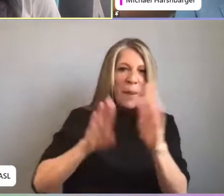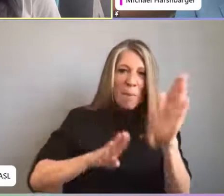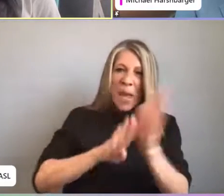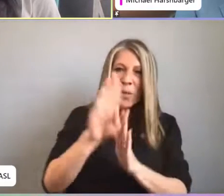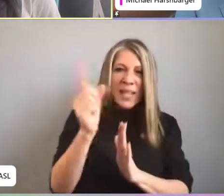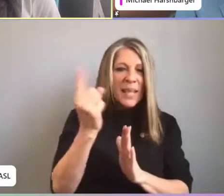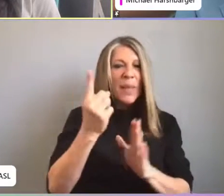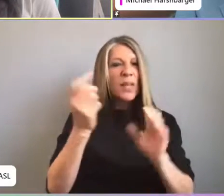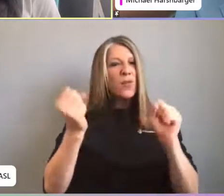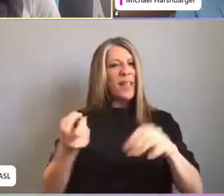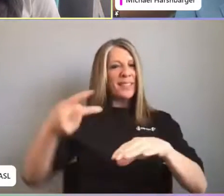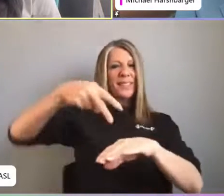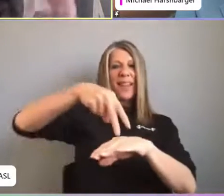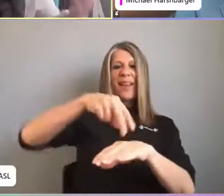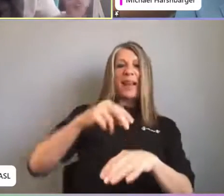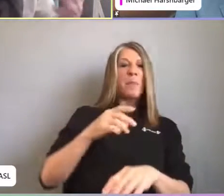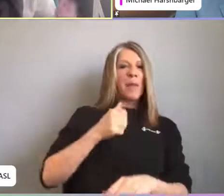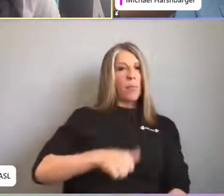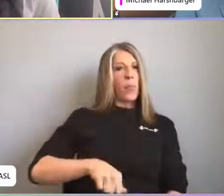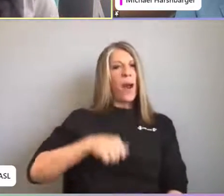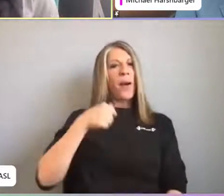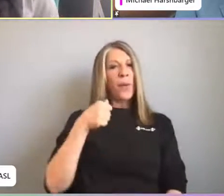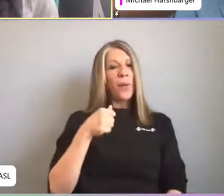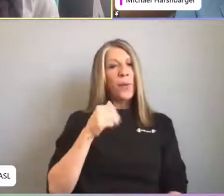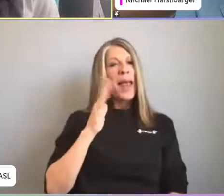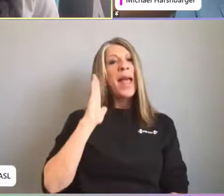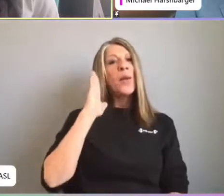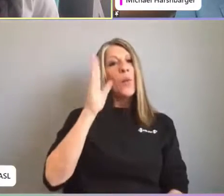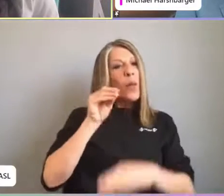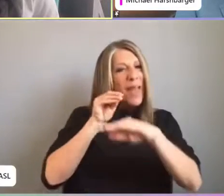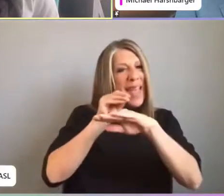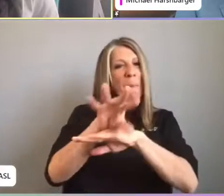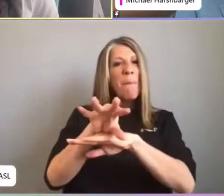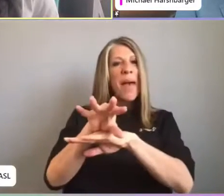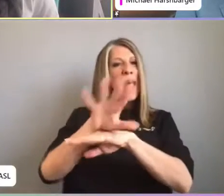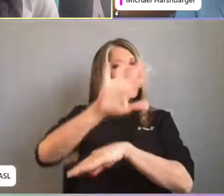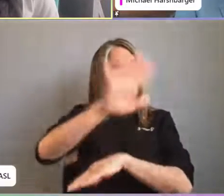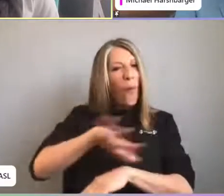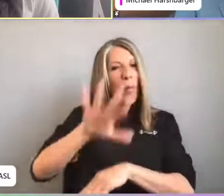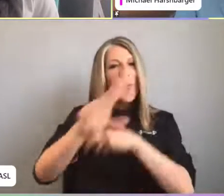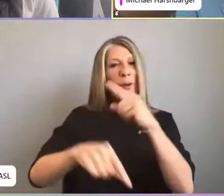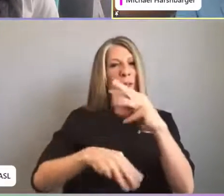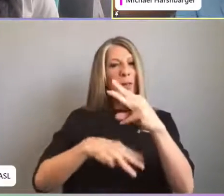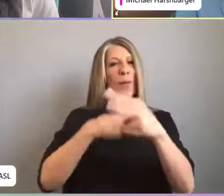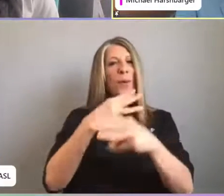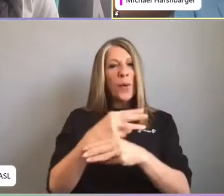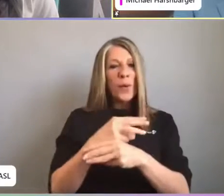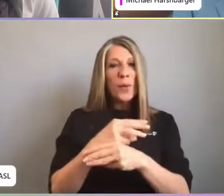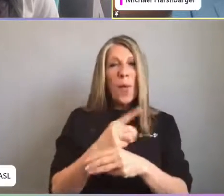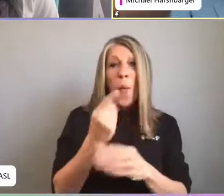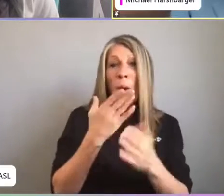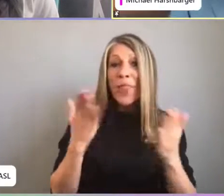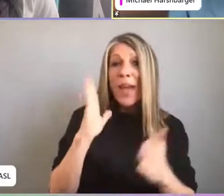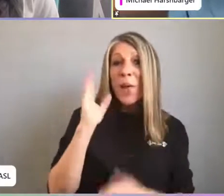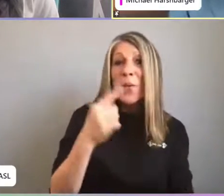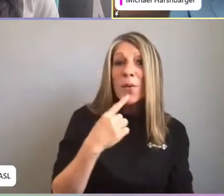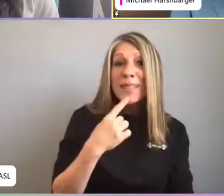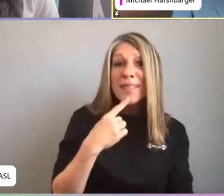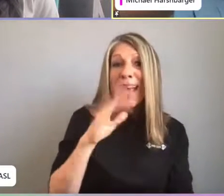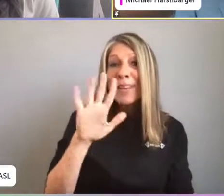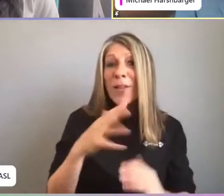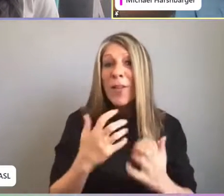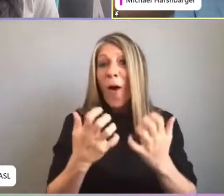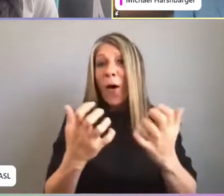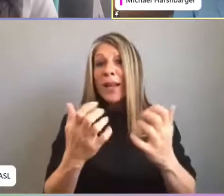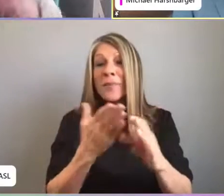stand on and be proud of, and will make impact, hopefully, around the globe. And one thing I will say to the audience